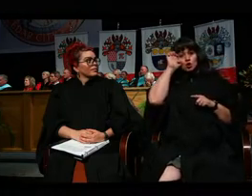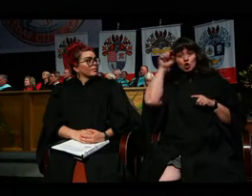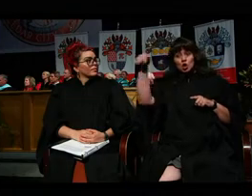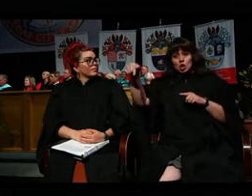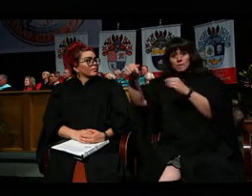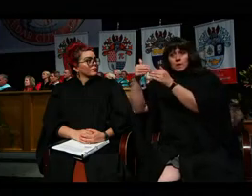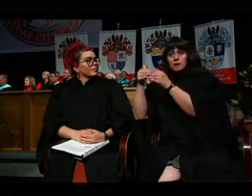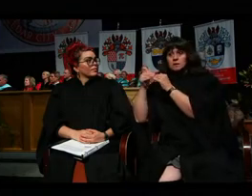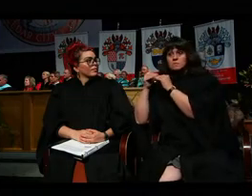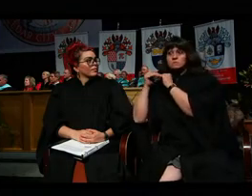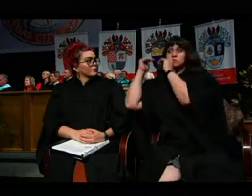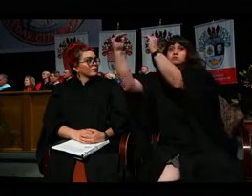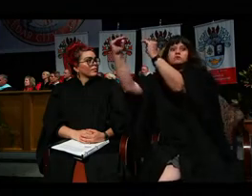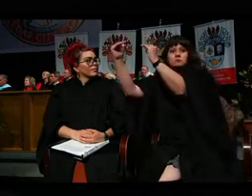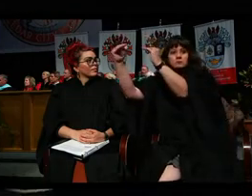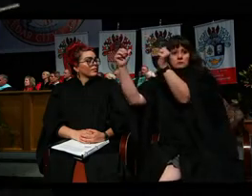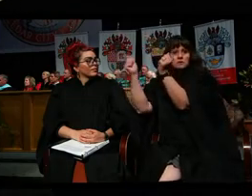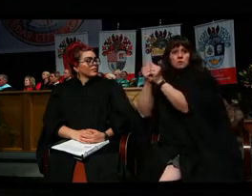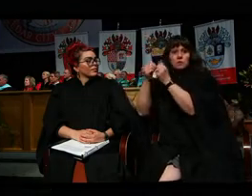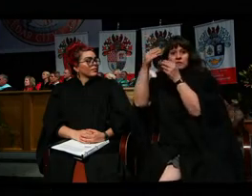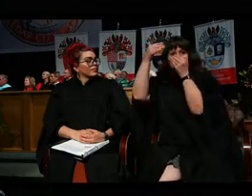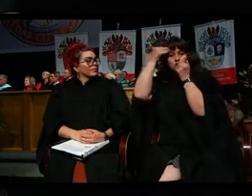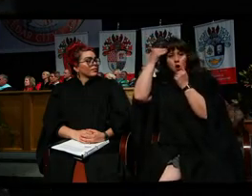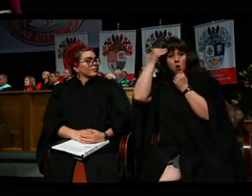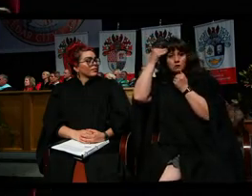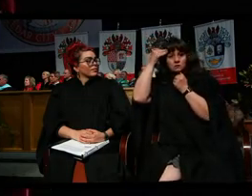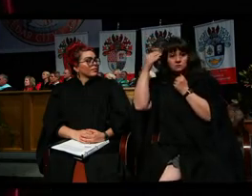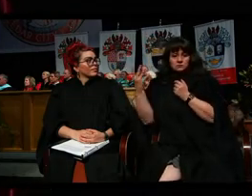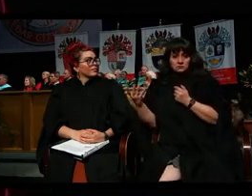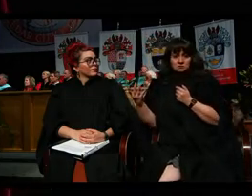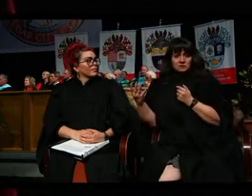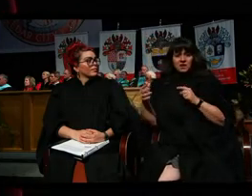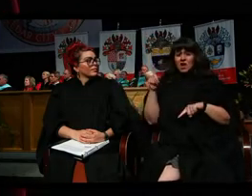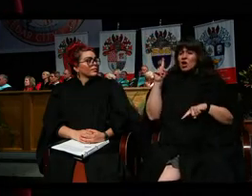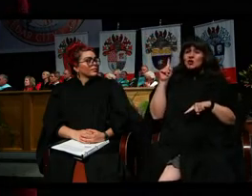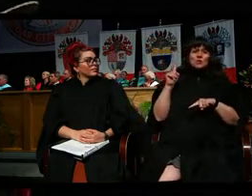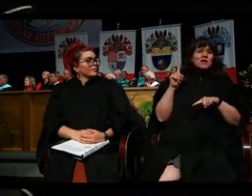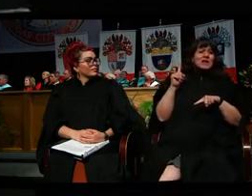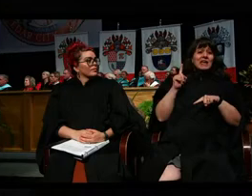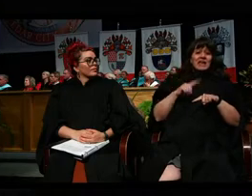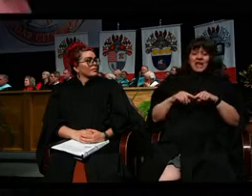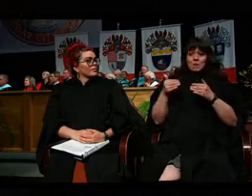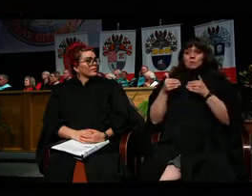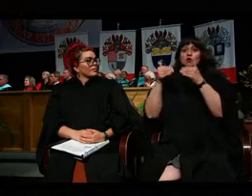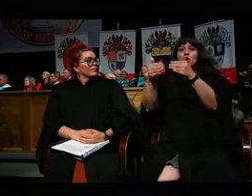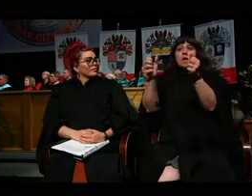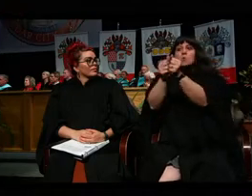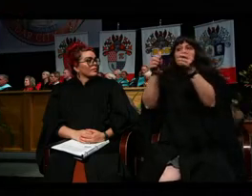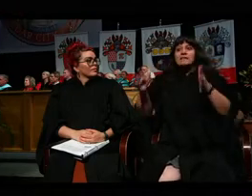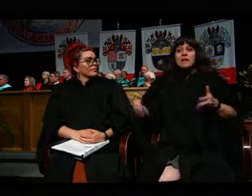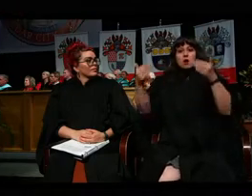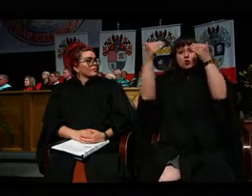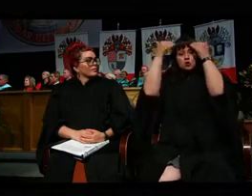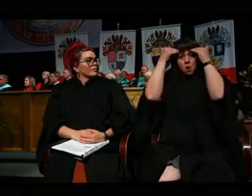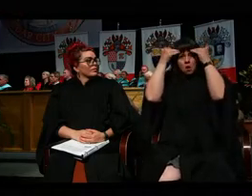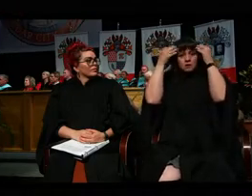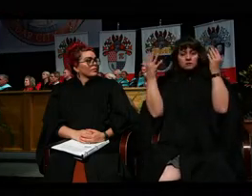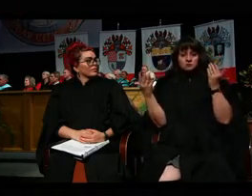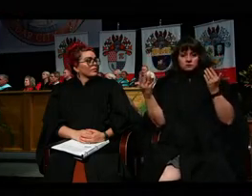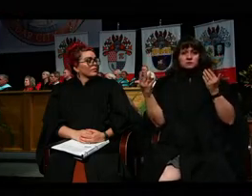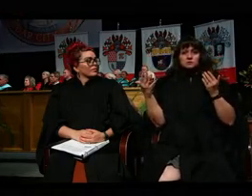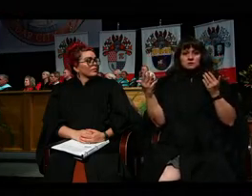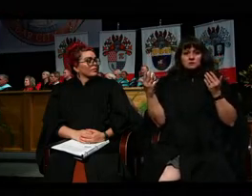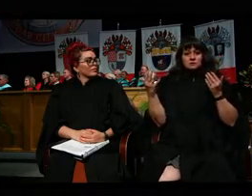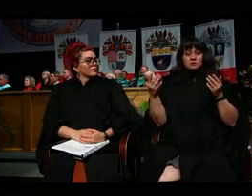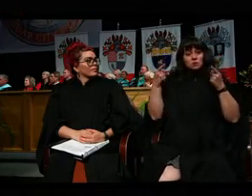on us. You see, you can't progress as a society without knowledge. Knowledge is the great equalizer. And so we ended